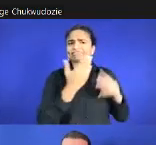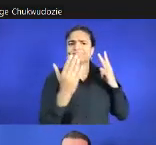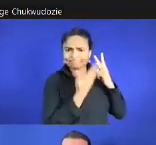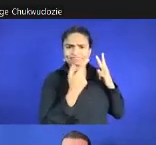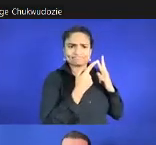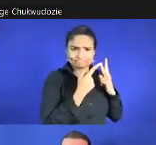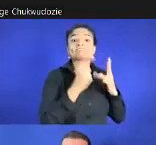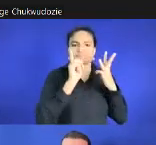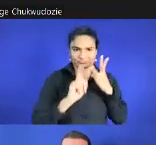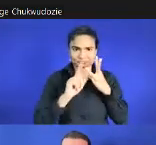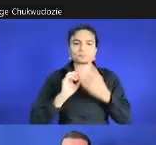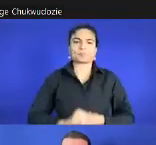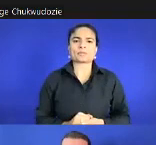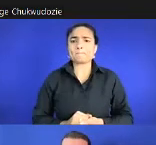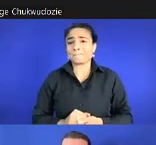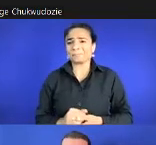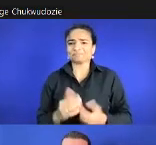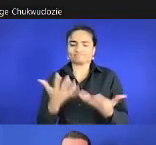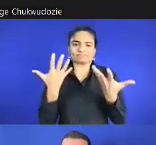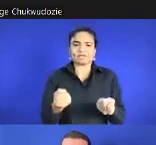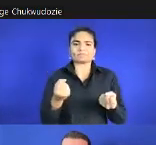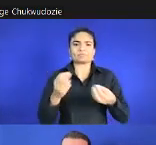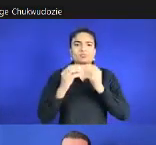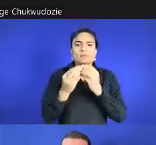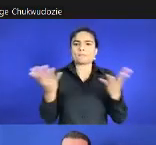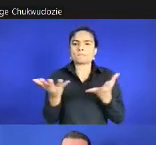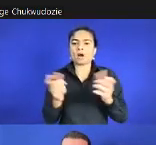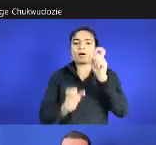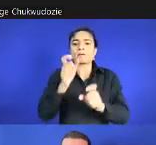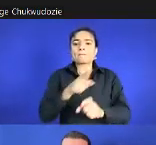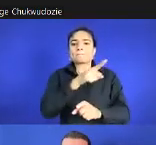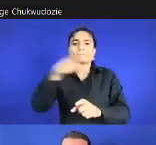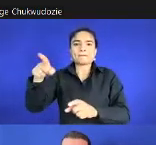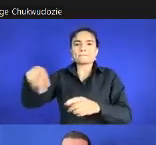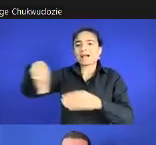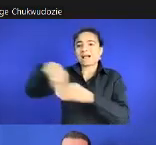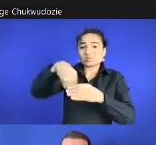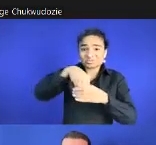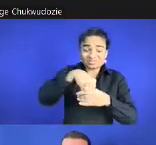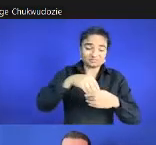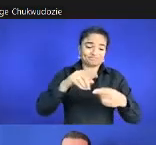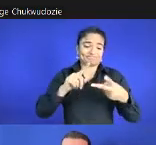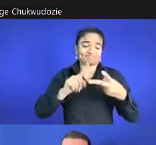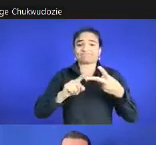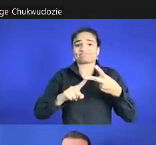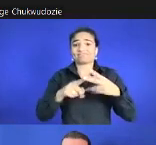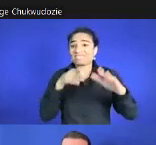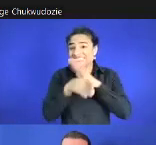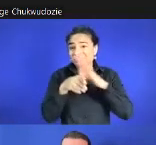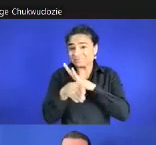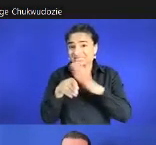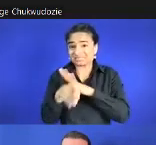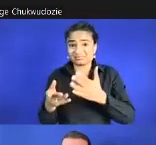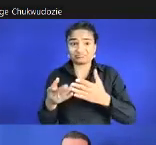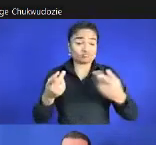our mechanisms accessible to all the groups of people in the community? Are they suitable to people of